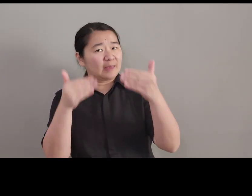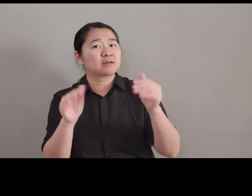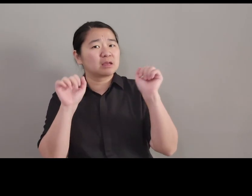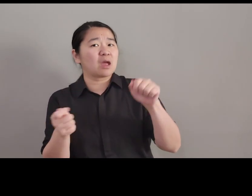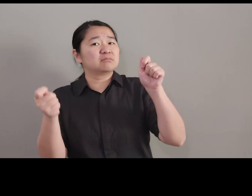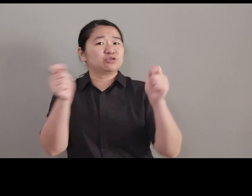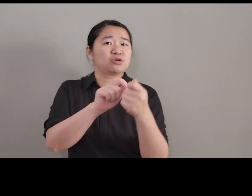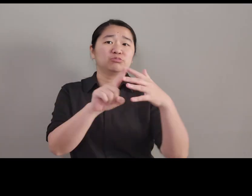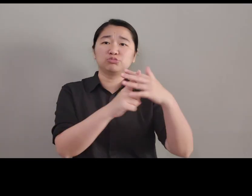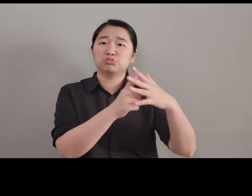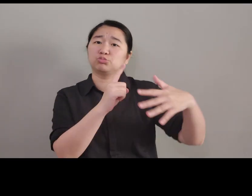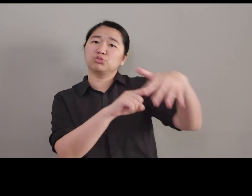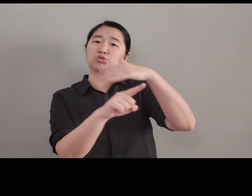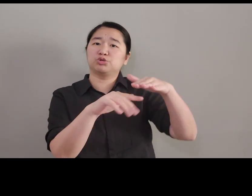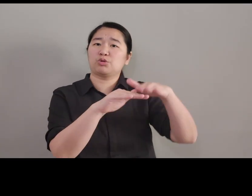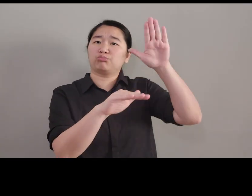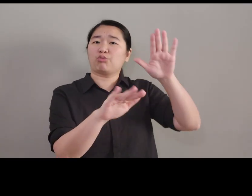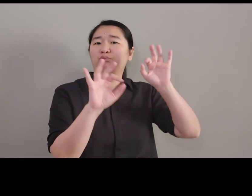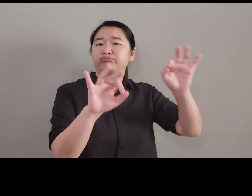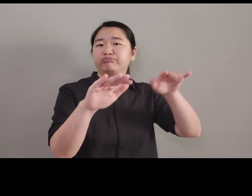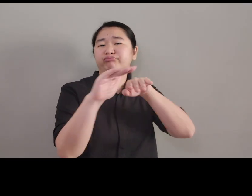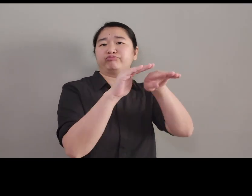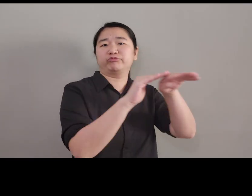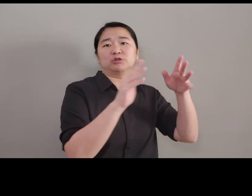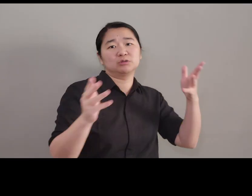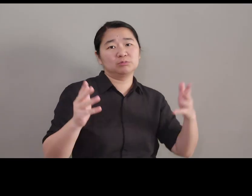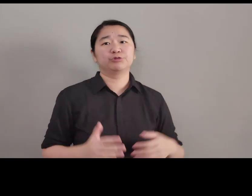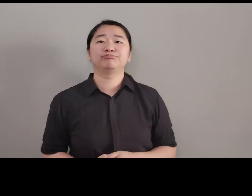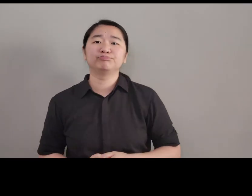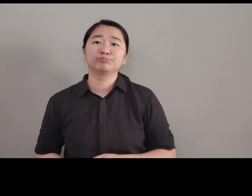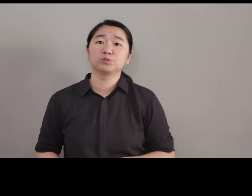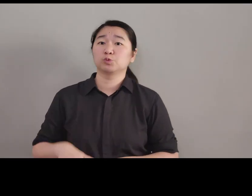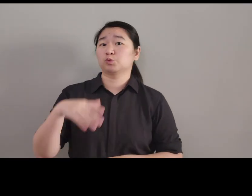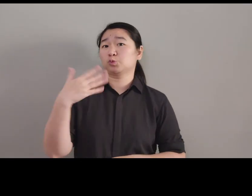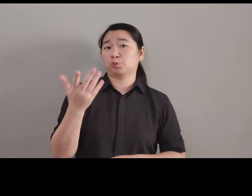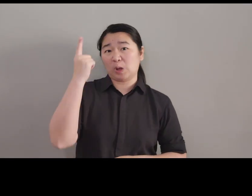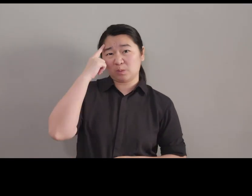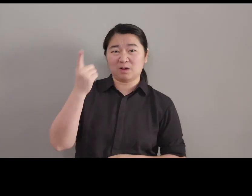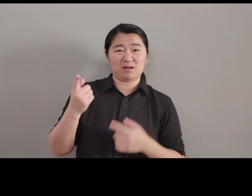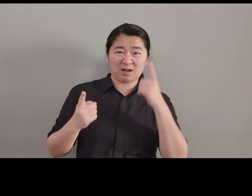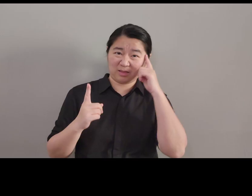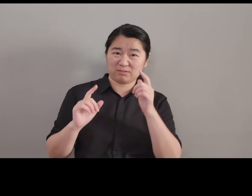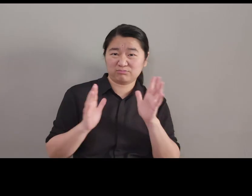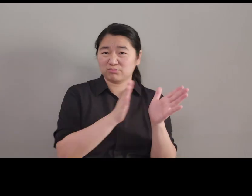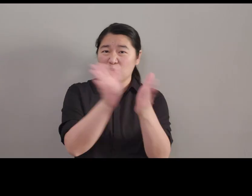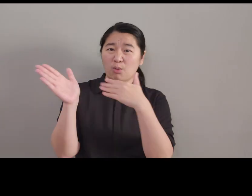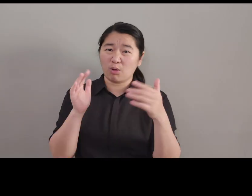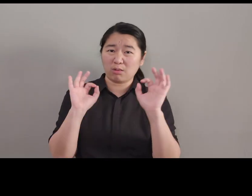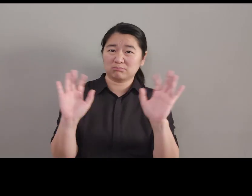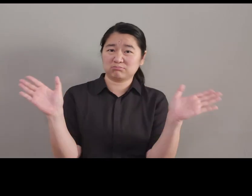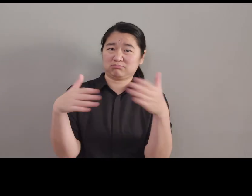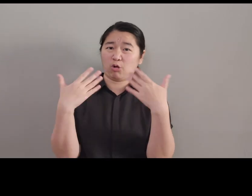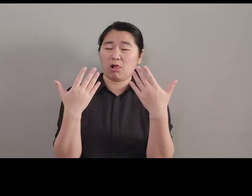of technology will not fix accessibility. We need to change society, which is I think we all agree on, but it's kind of a philosophical question